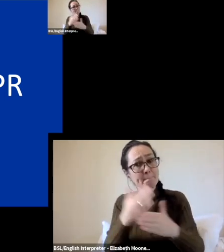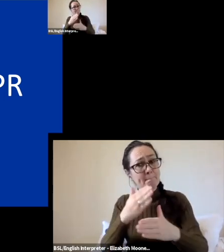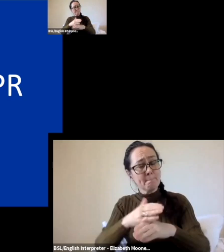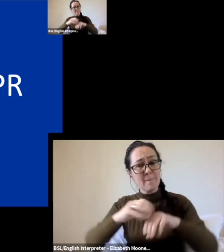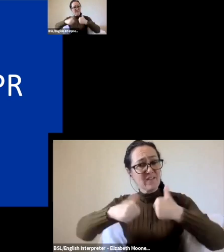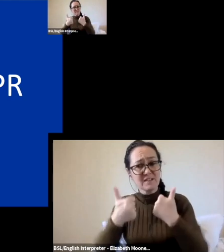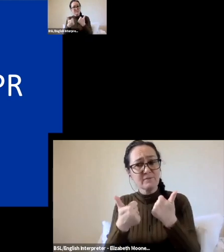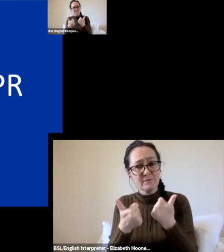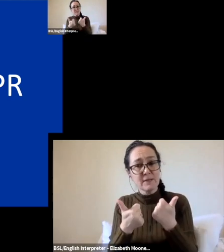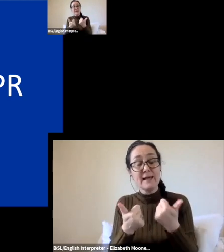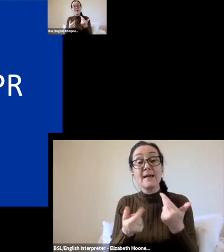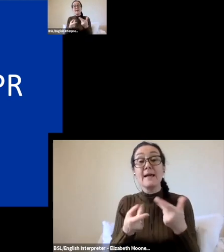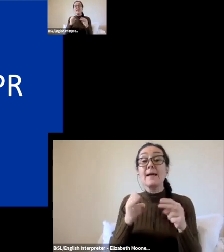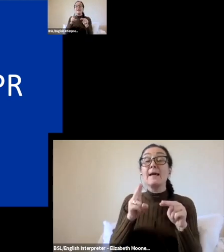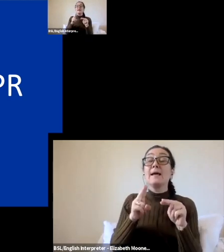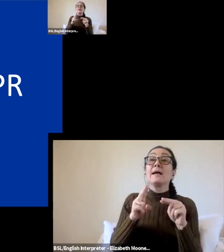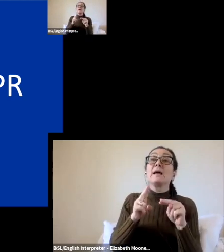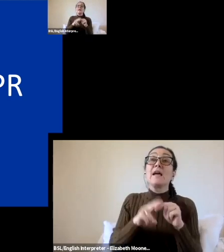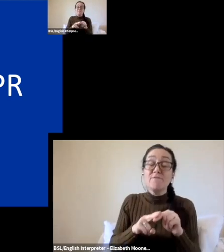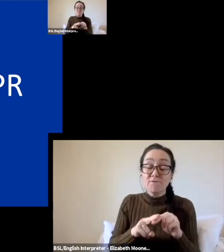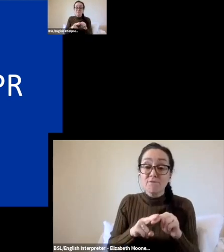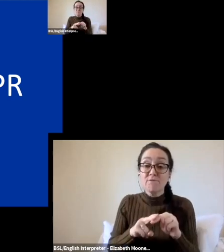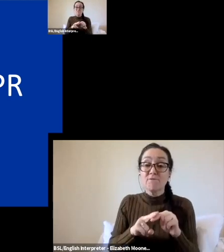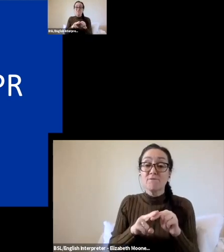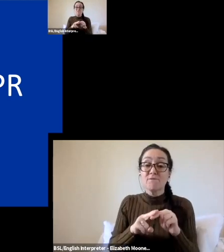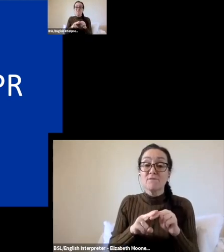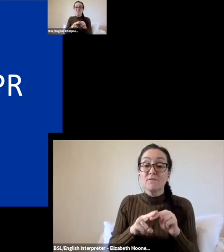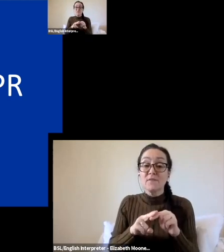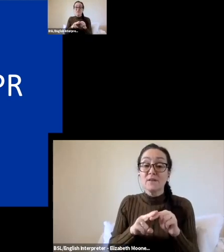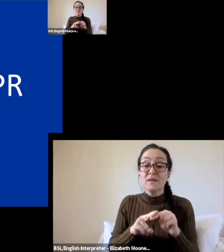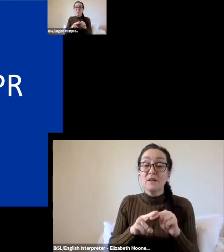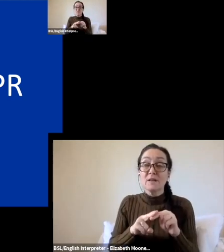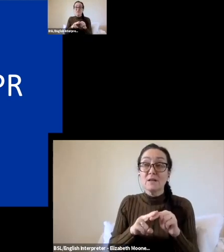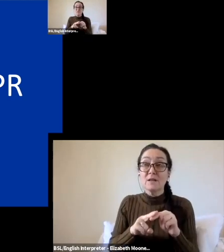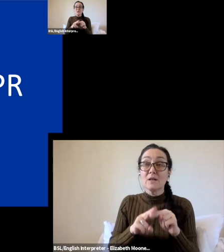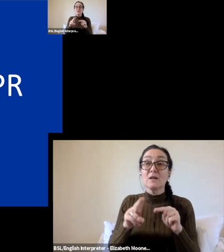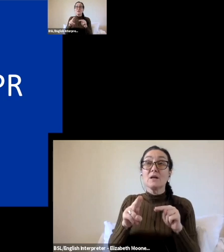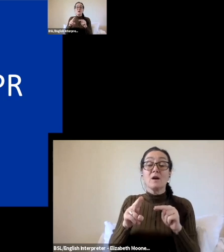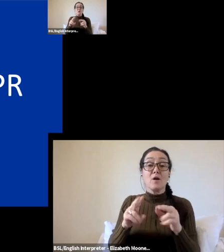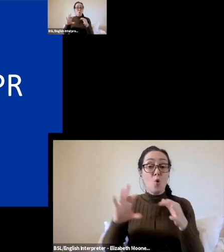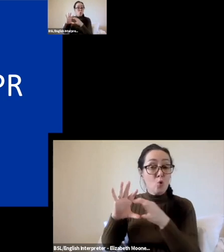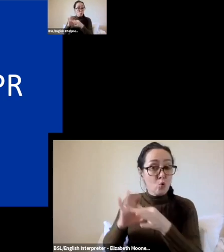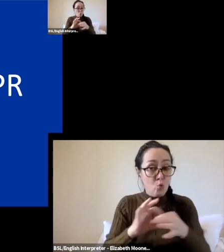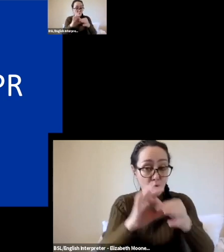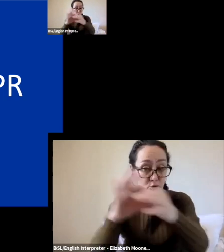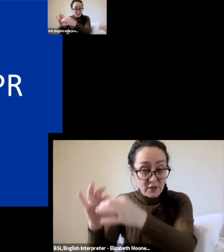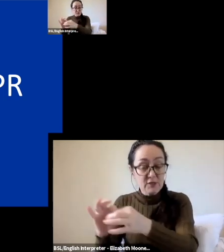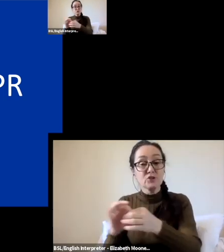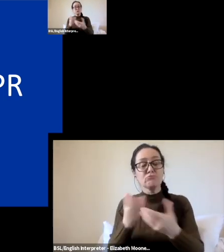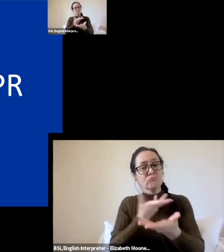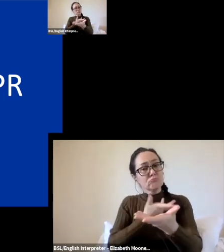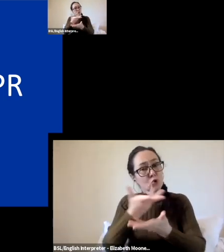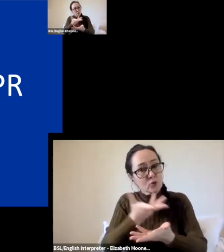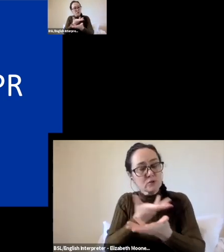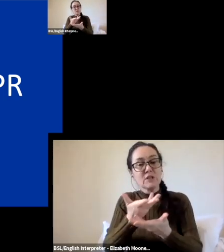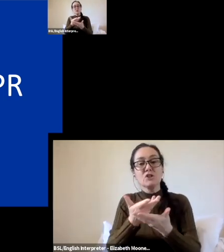the coordination and the consultations and the work that can be done at the national levels